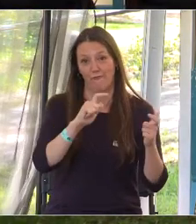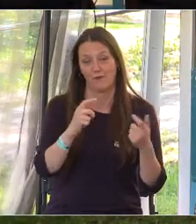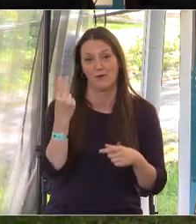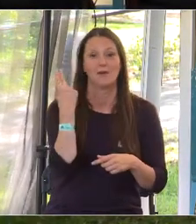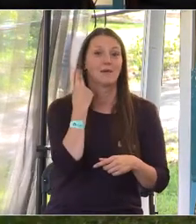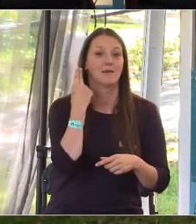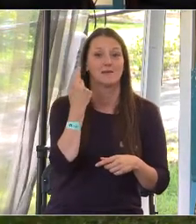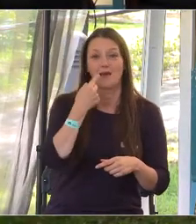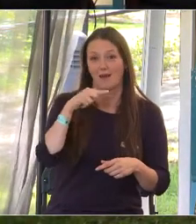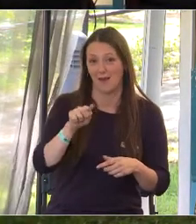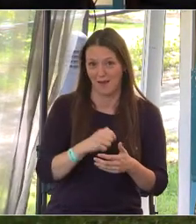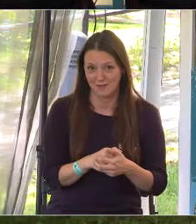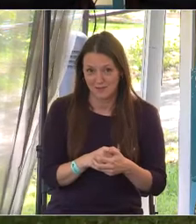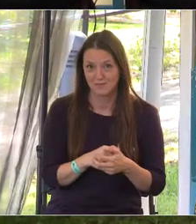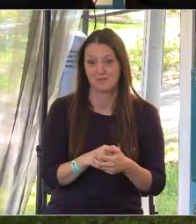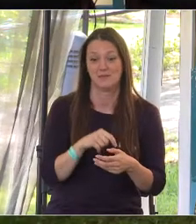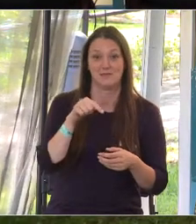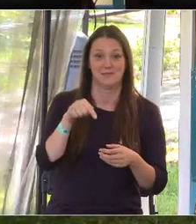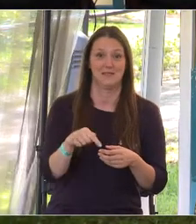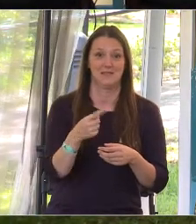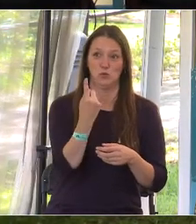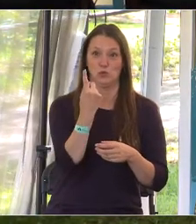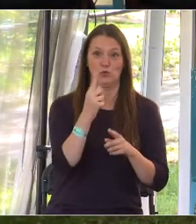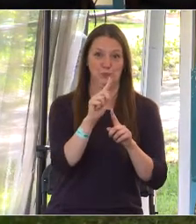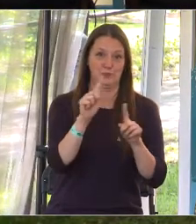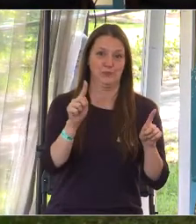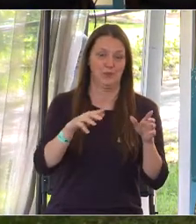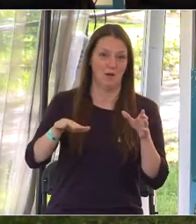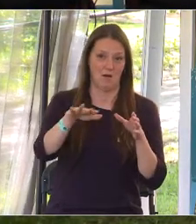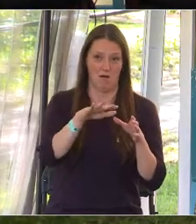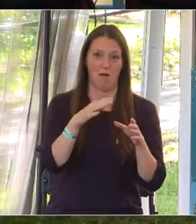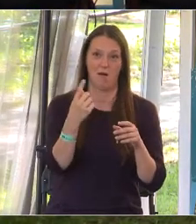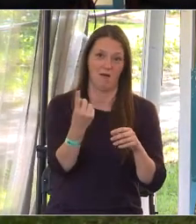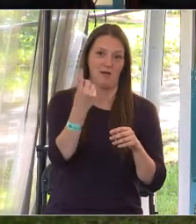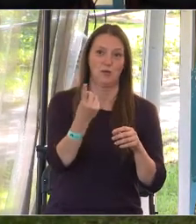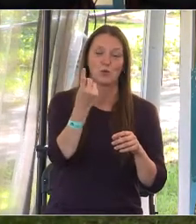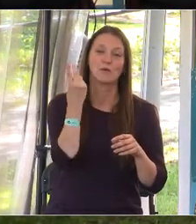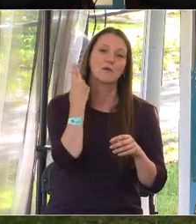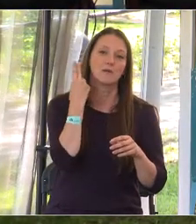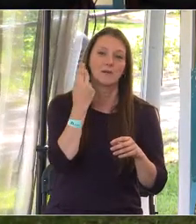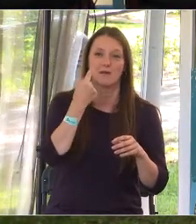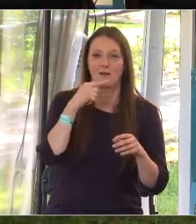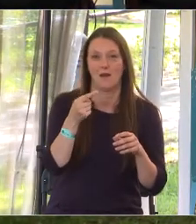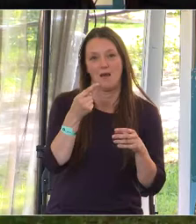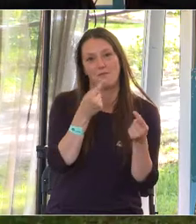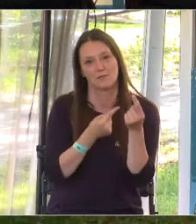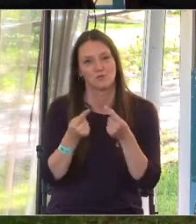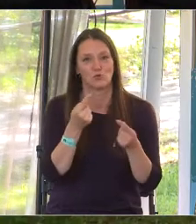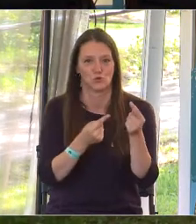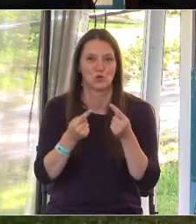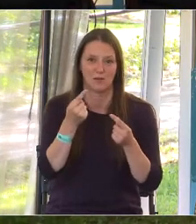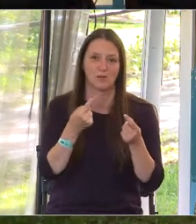the few areas here in the Arvamusfestivalil festival where we are doing English